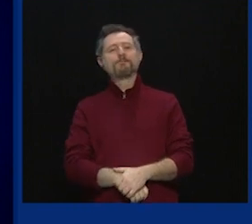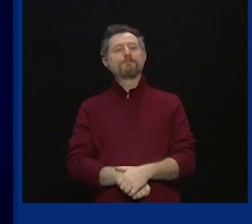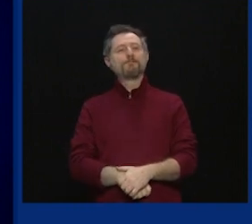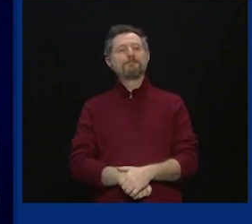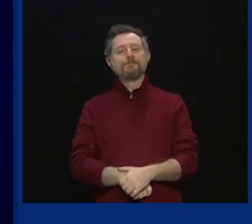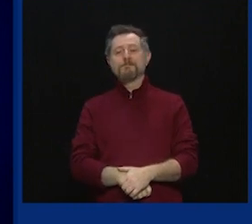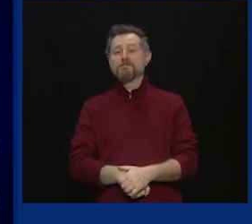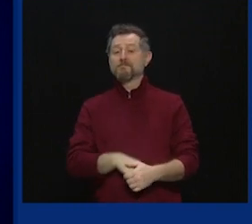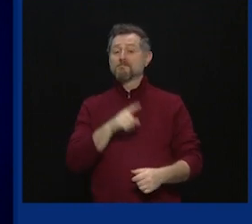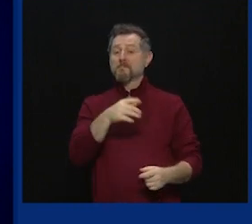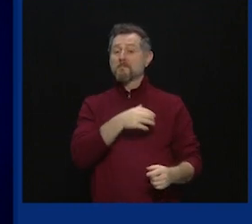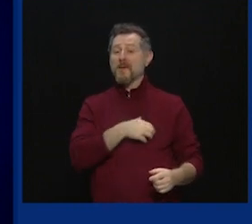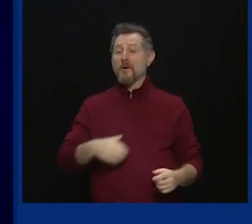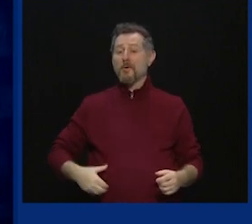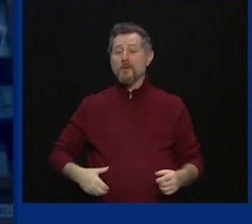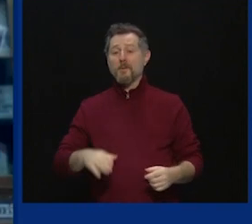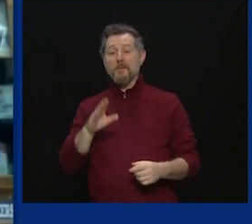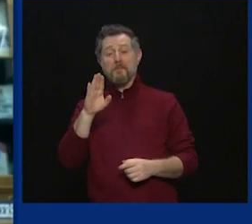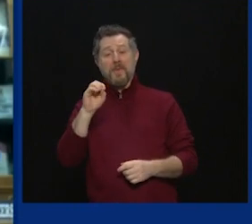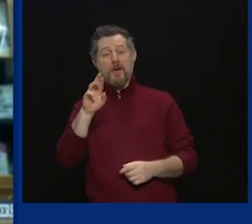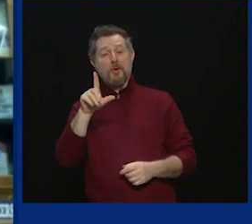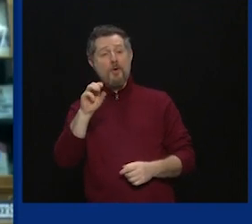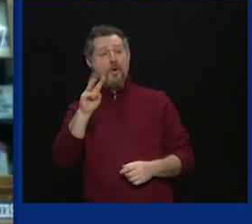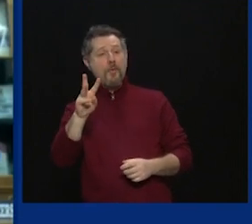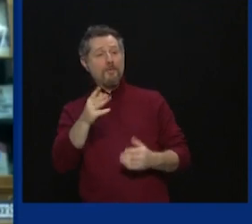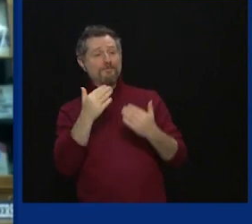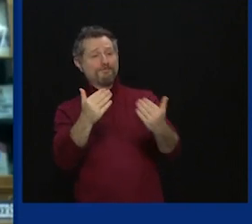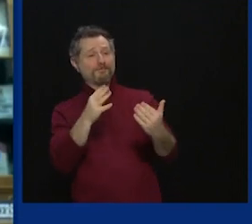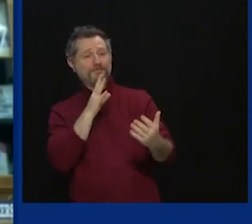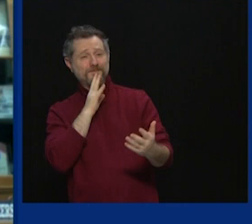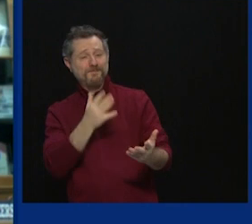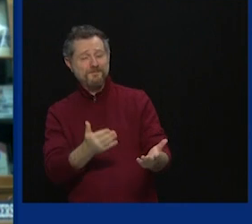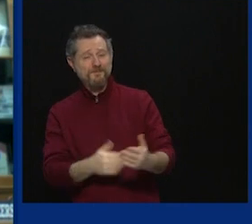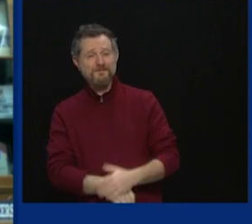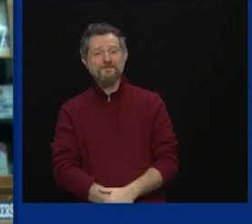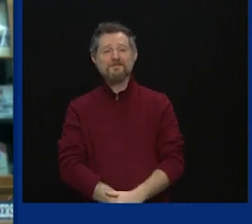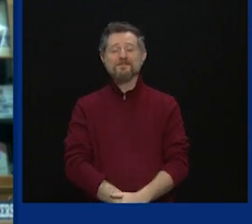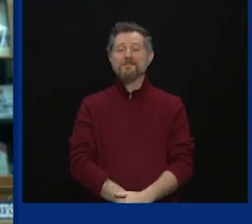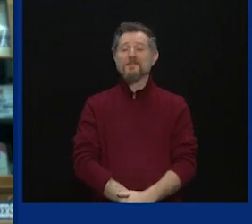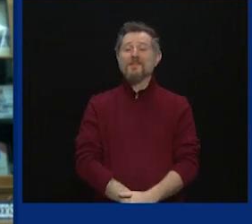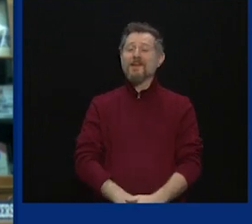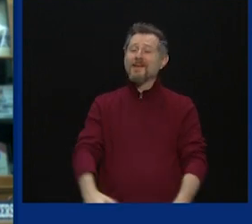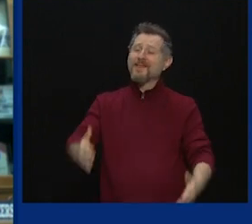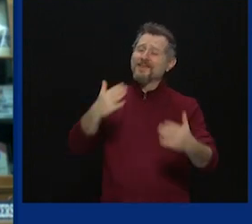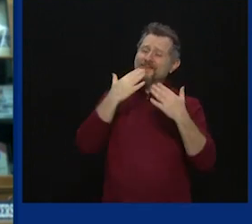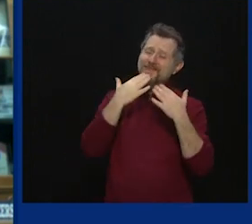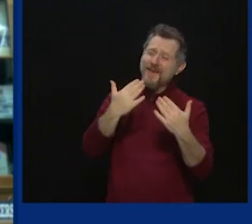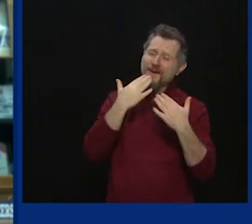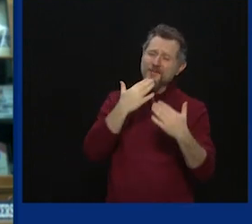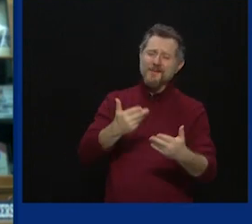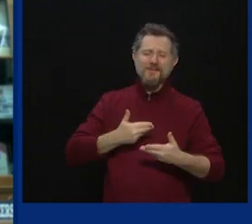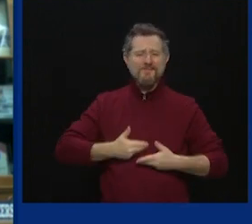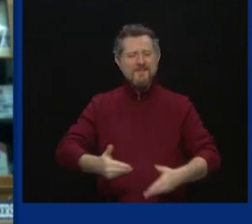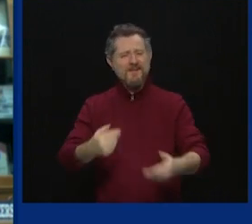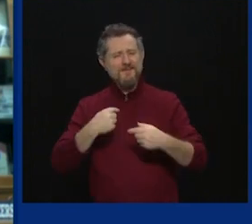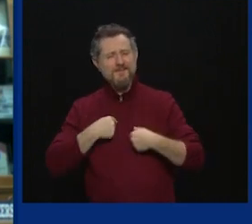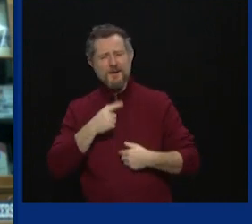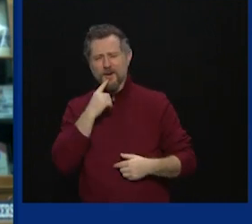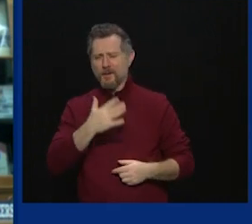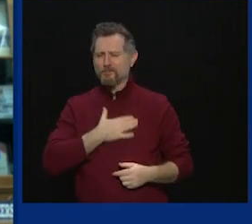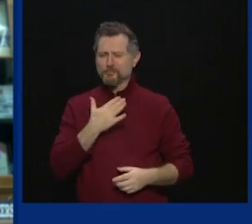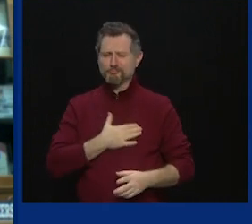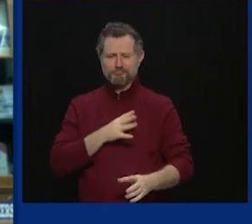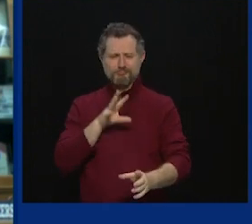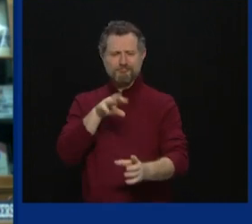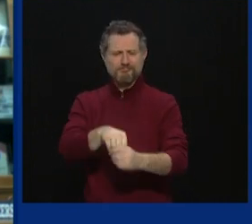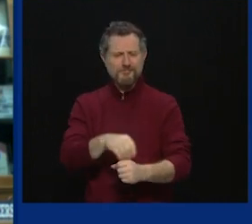Barlow. Well, thank you for having me, Governor. I'm happy to participate in sharing today's message, and I'd like to thank